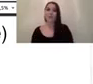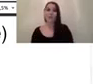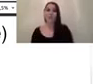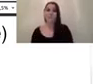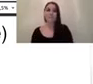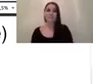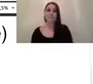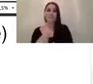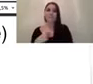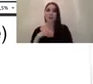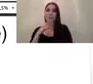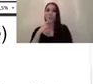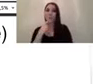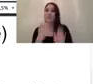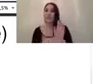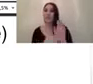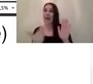presenting